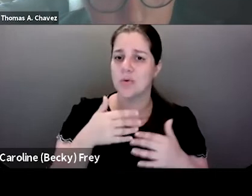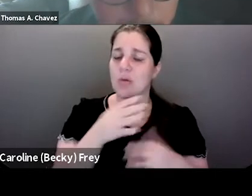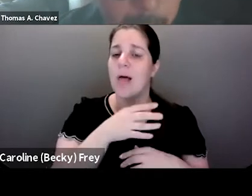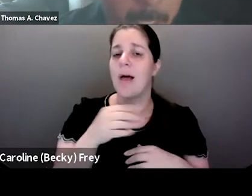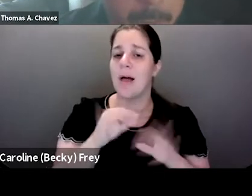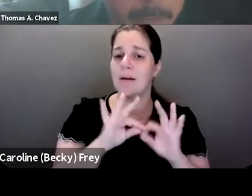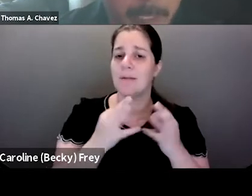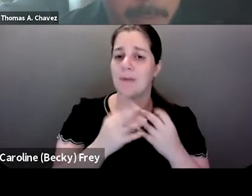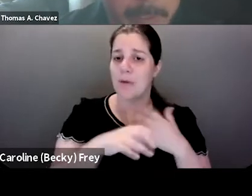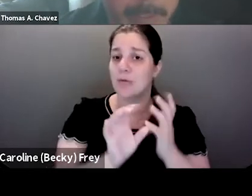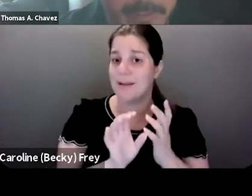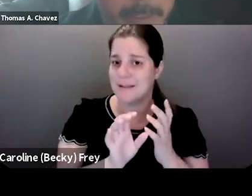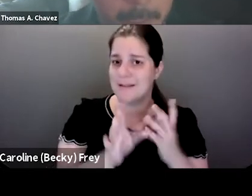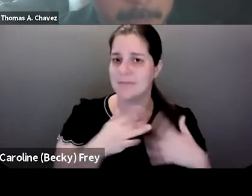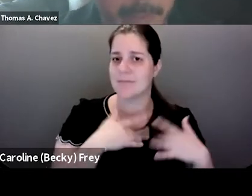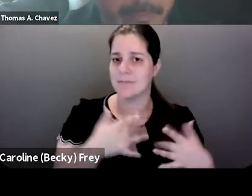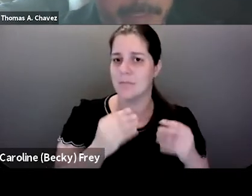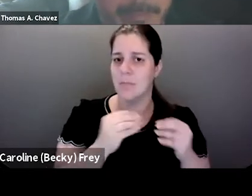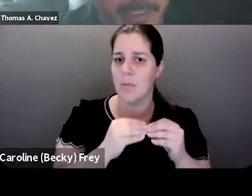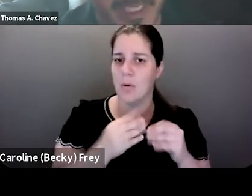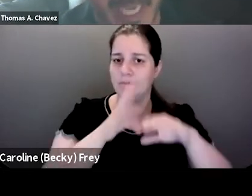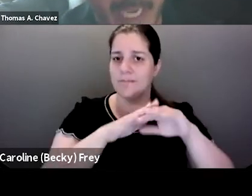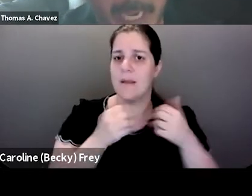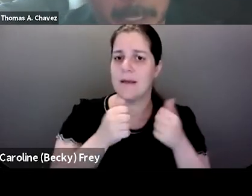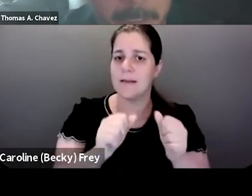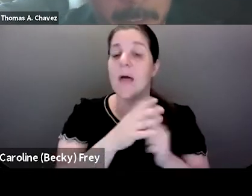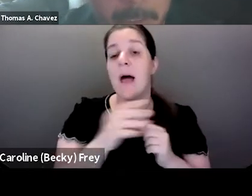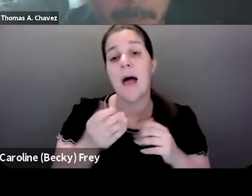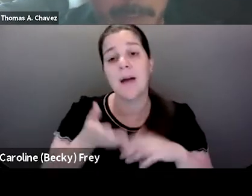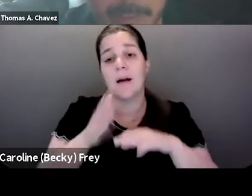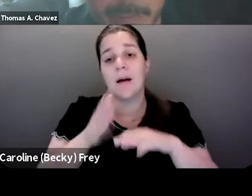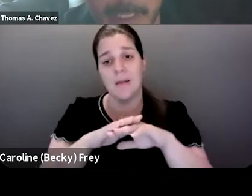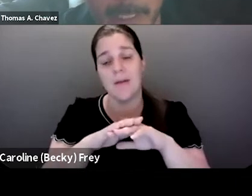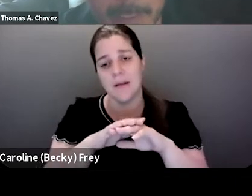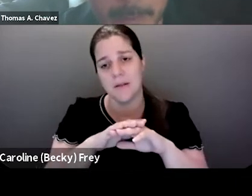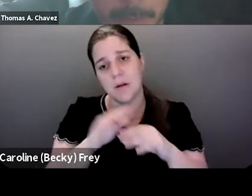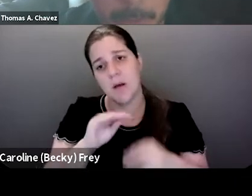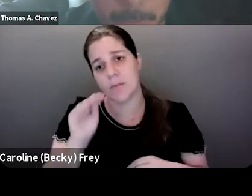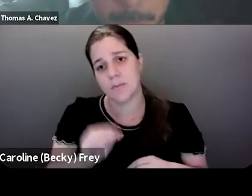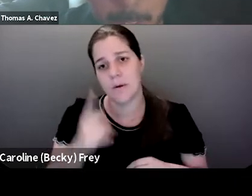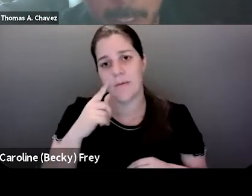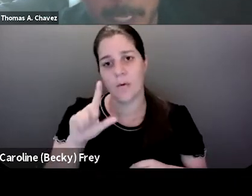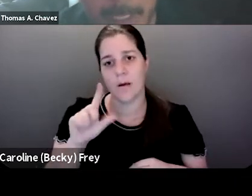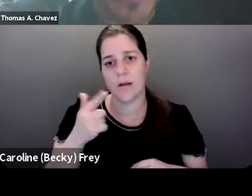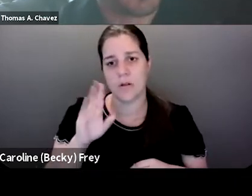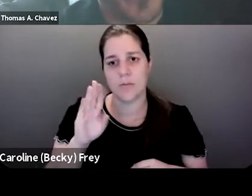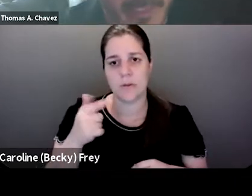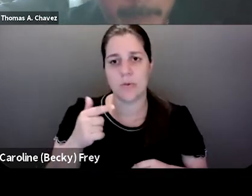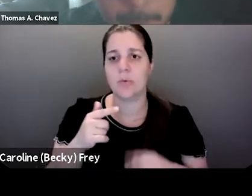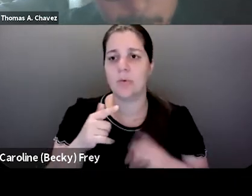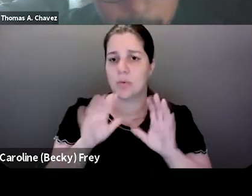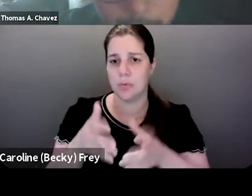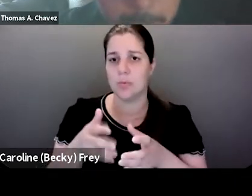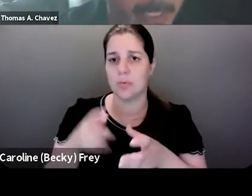crisis. And we also must consider elevated rates among LGBTQ plus Latinx youth, even when